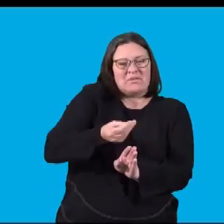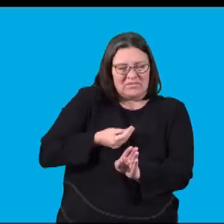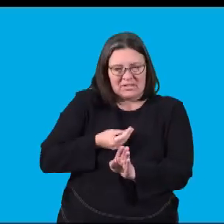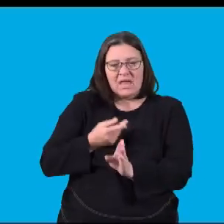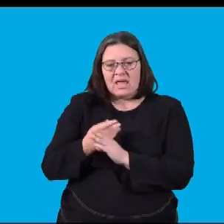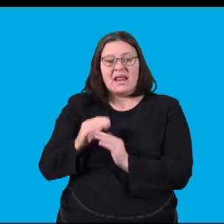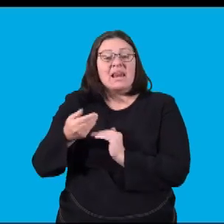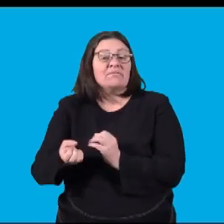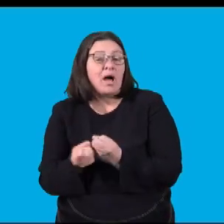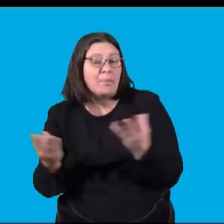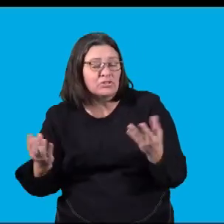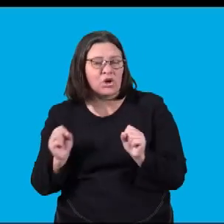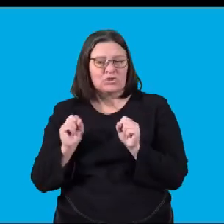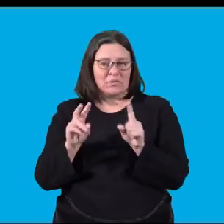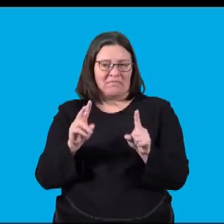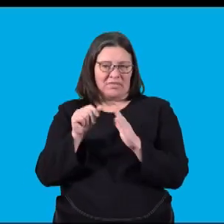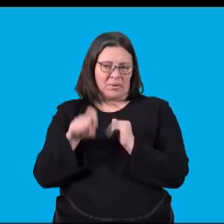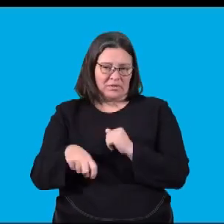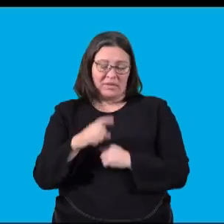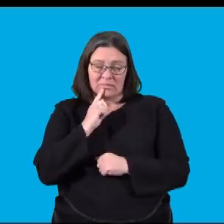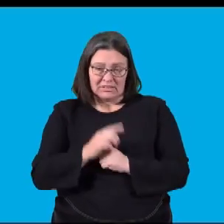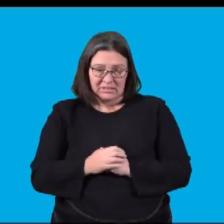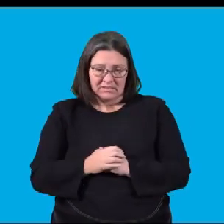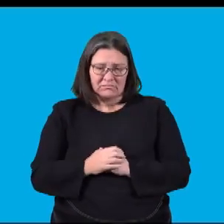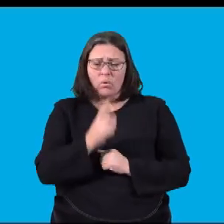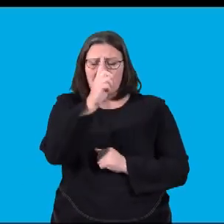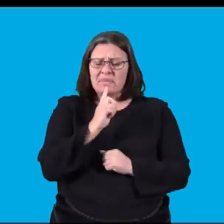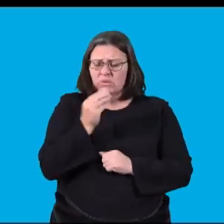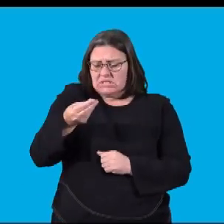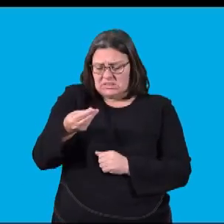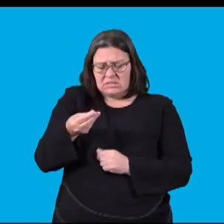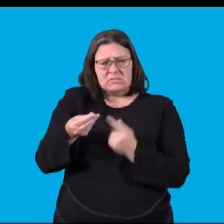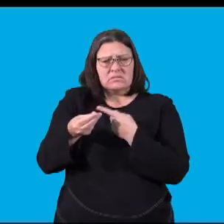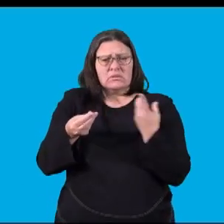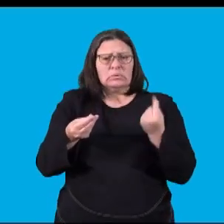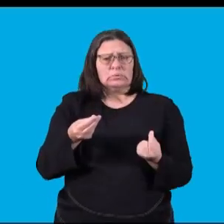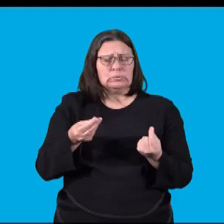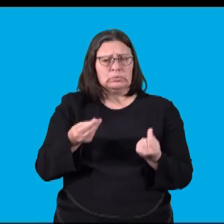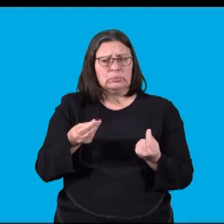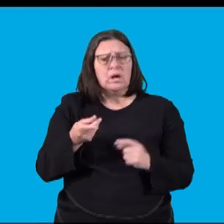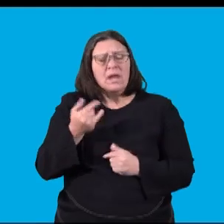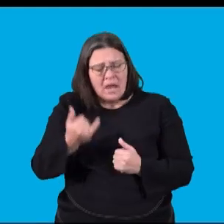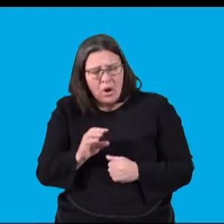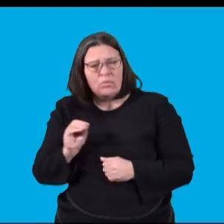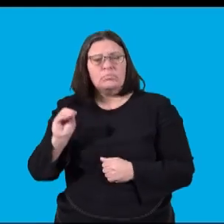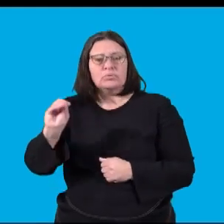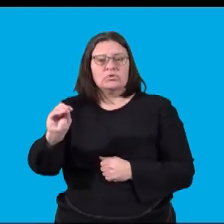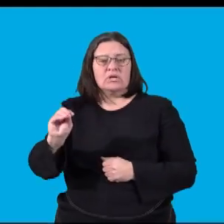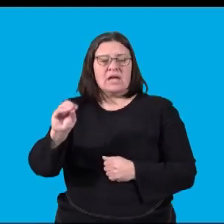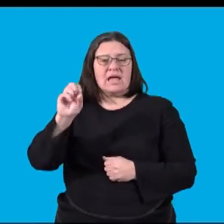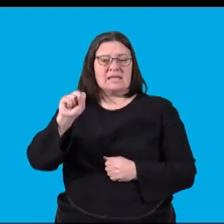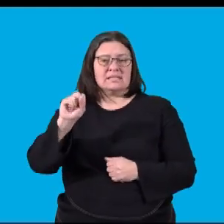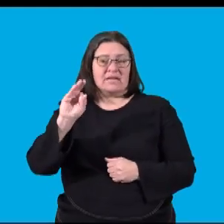12,000. What do I do with this 1,000 when I get to the statement of financial